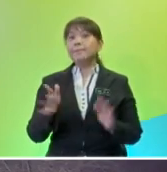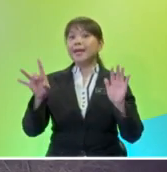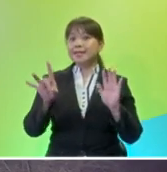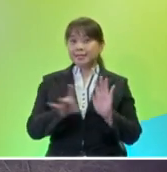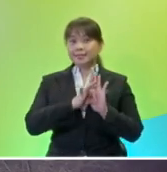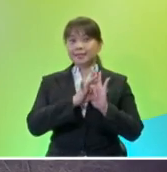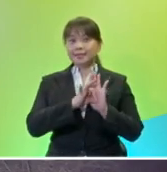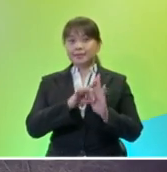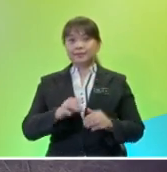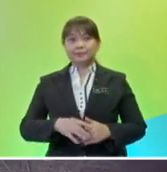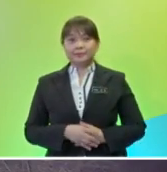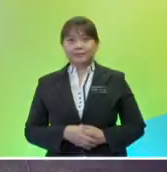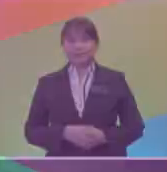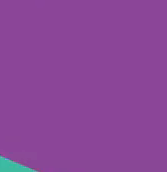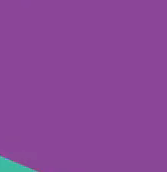magnets.